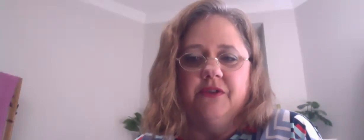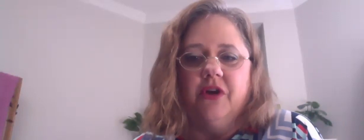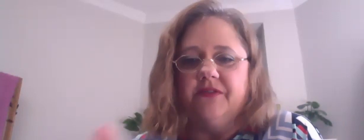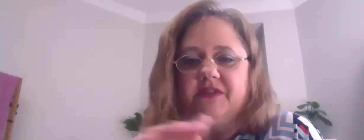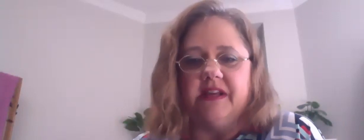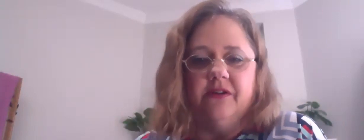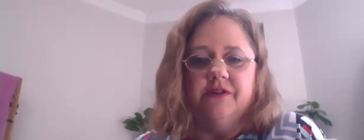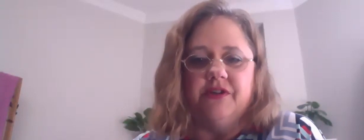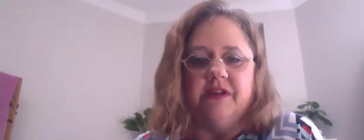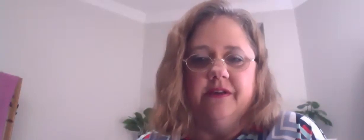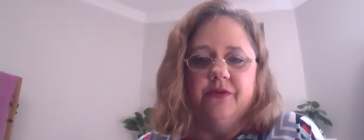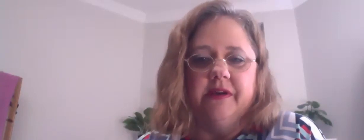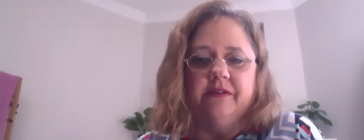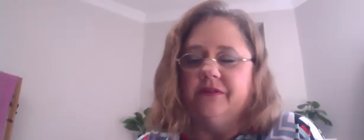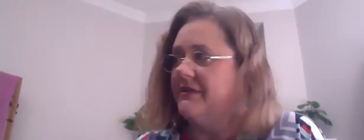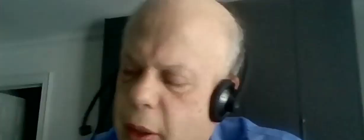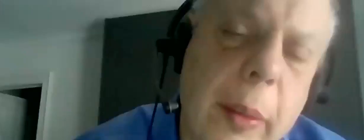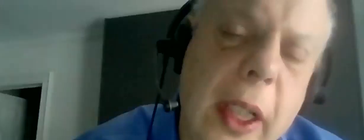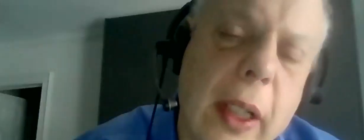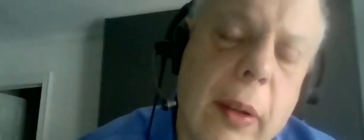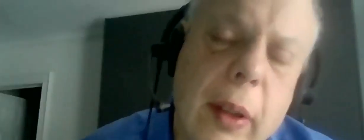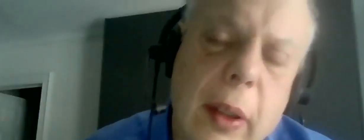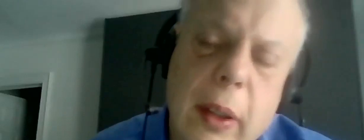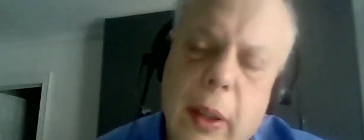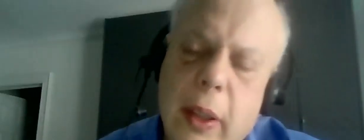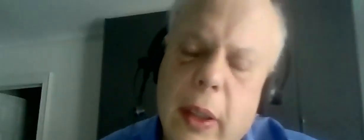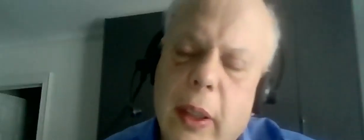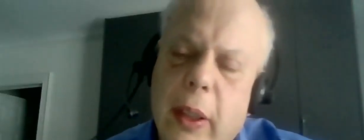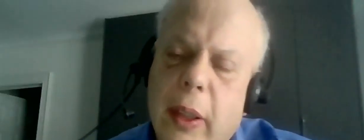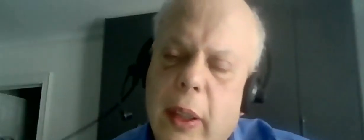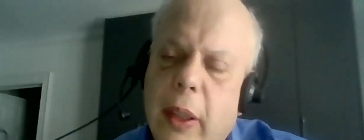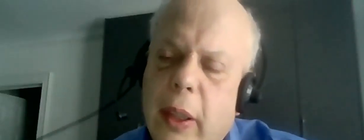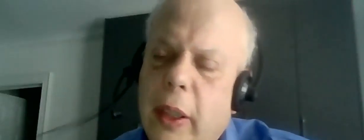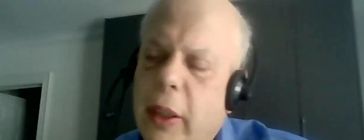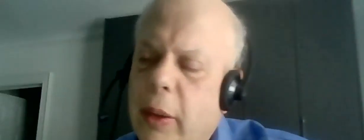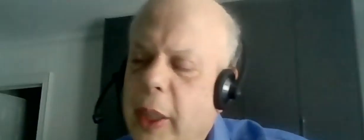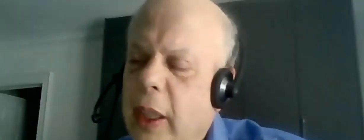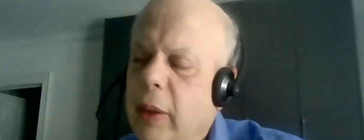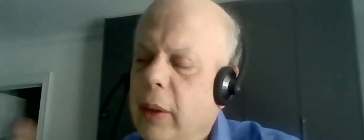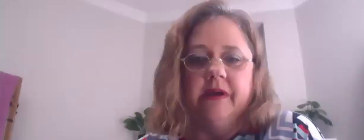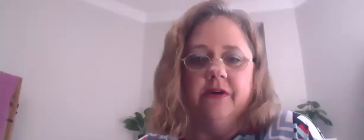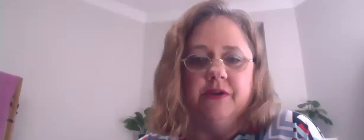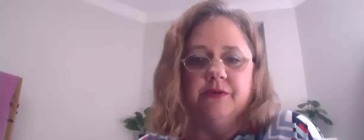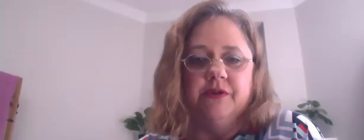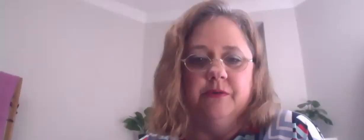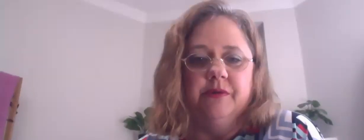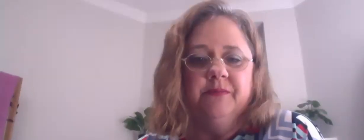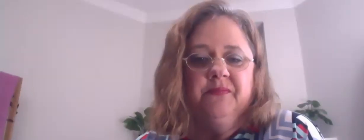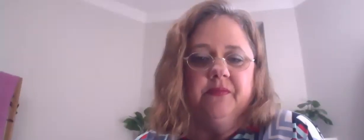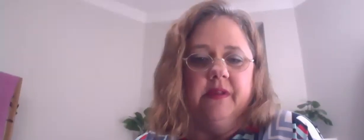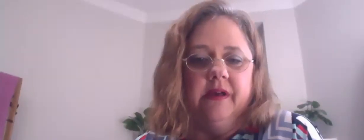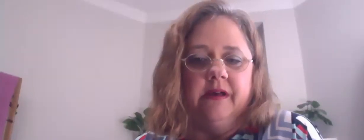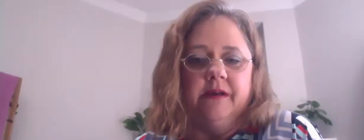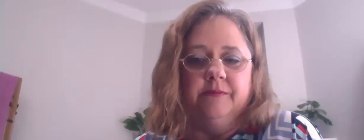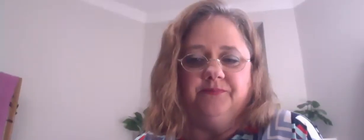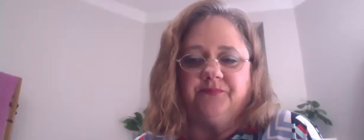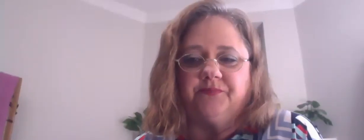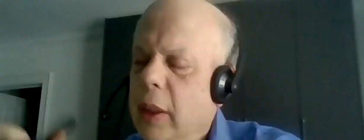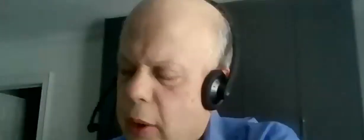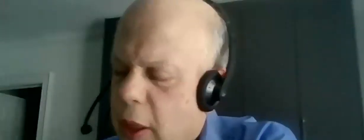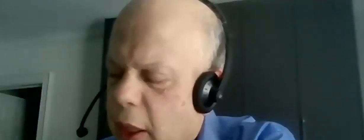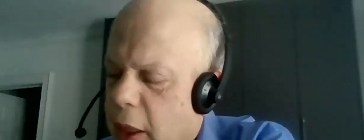there's a lot of technology going on here. We've got Zoom going on YouTube. Okay, I'm